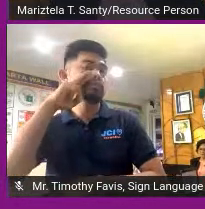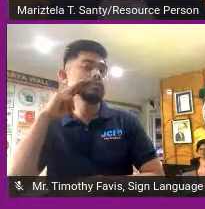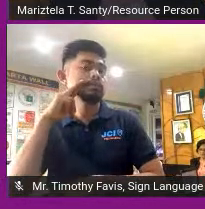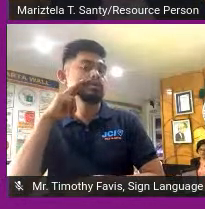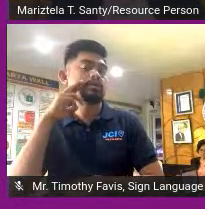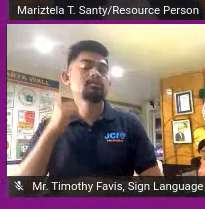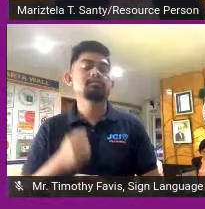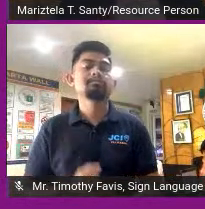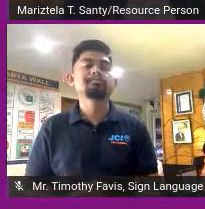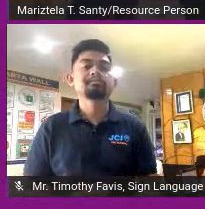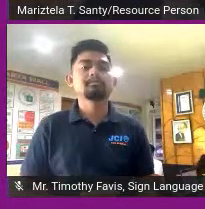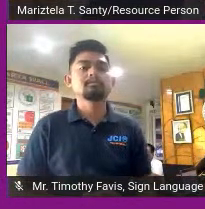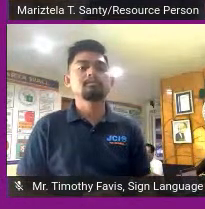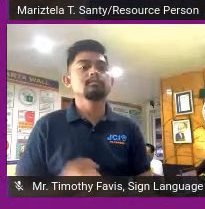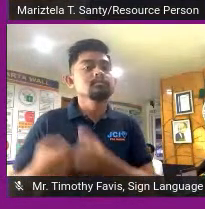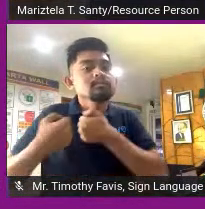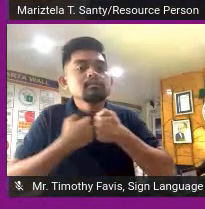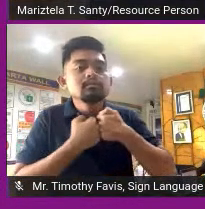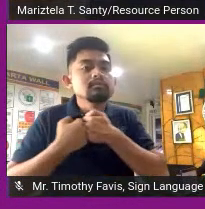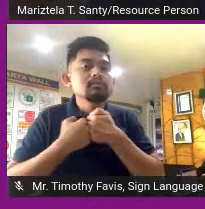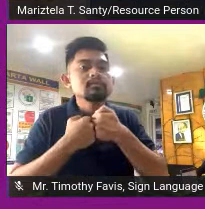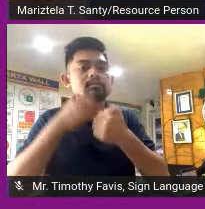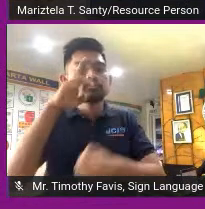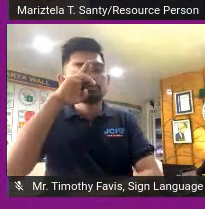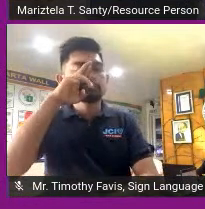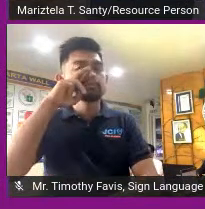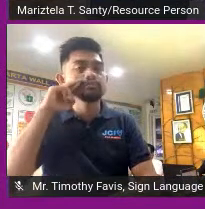Sexual harassment